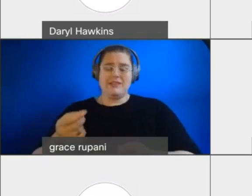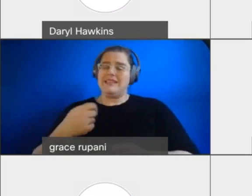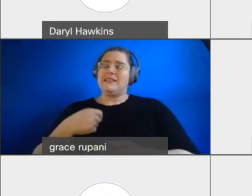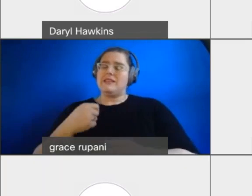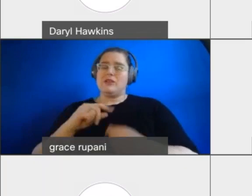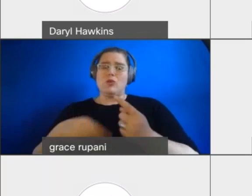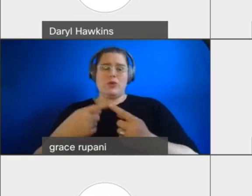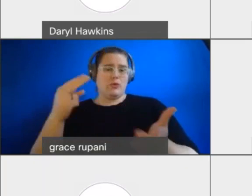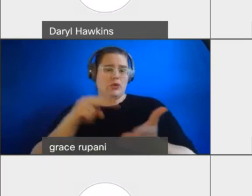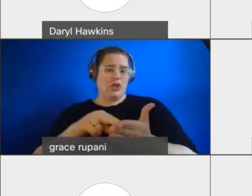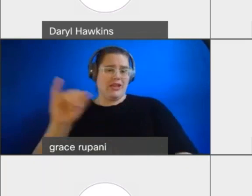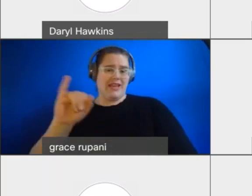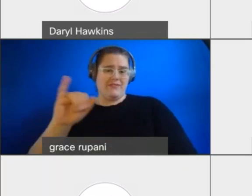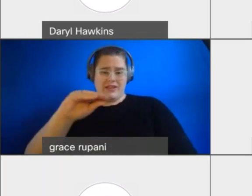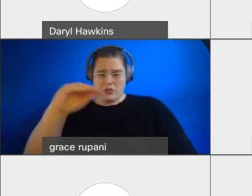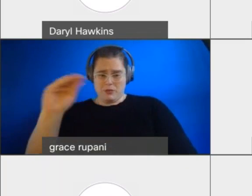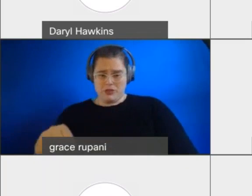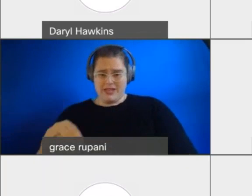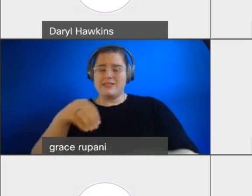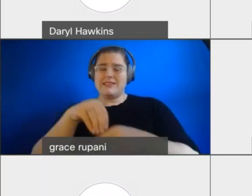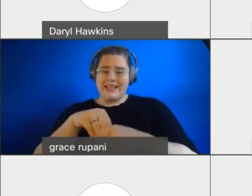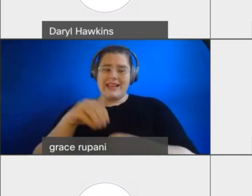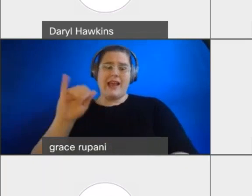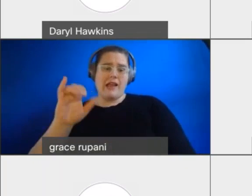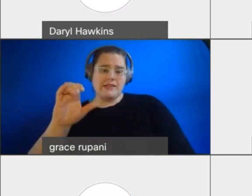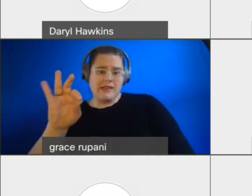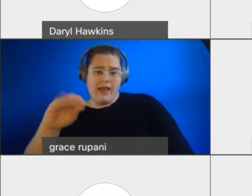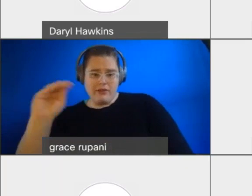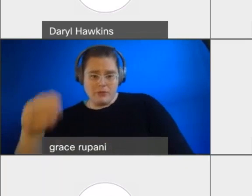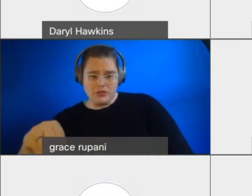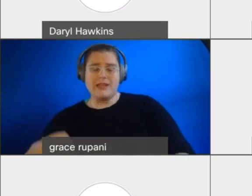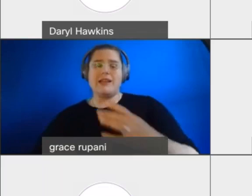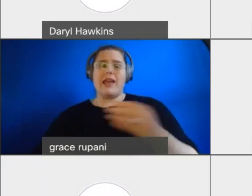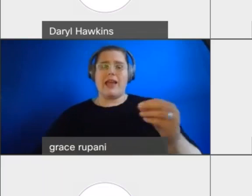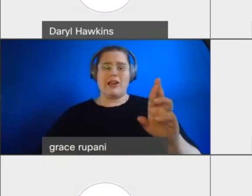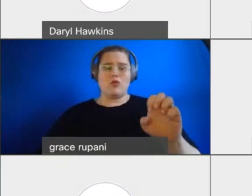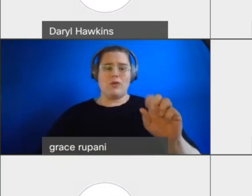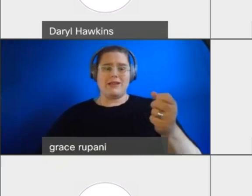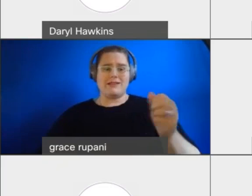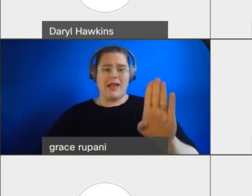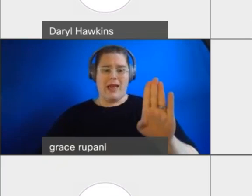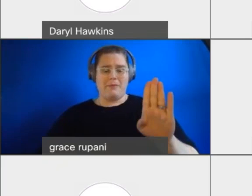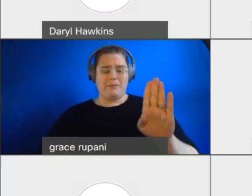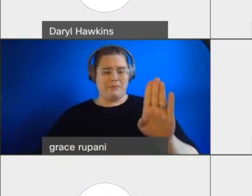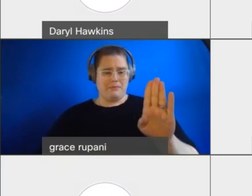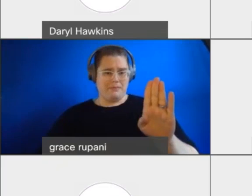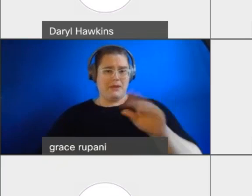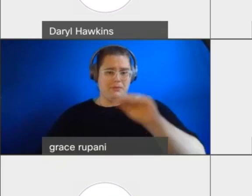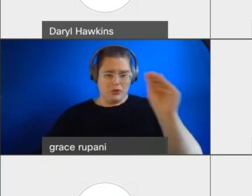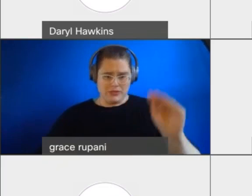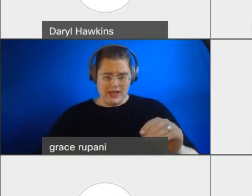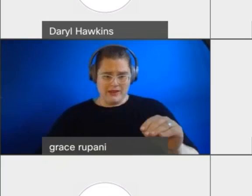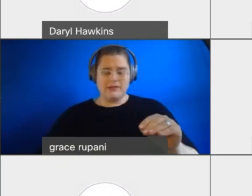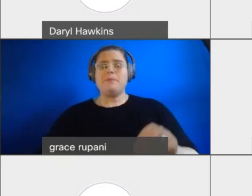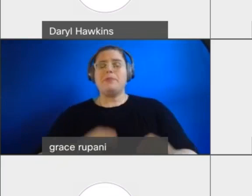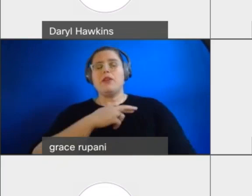infection rates in ICFs and residential habilitation placements, the risk of